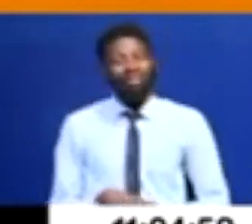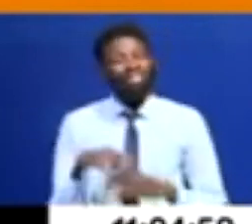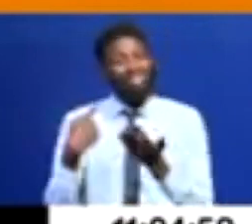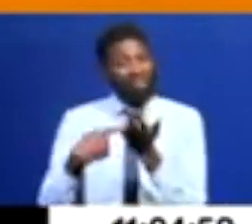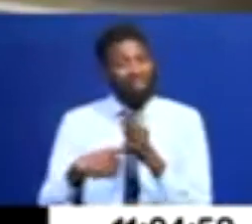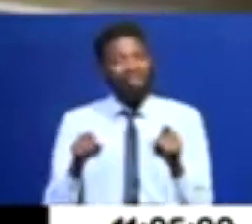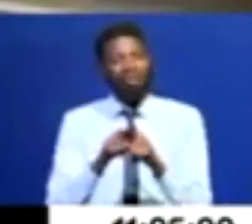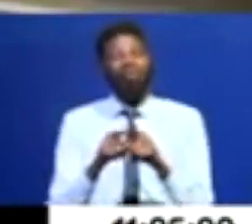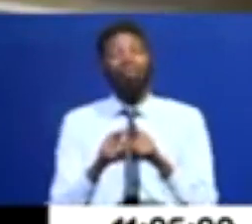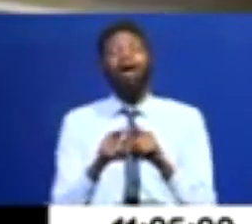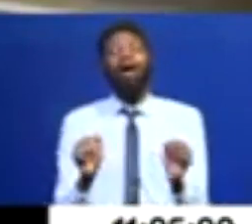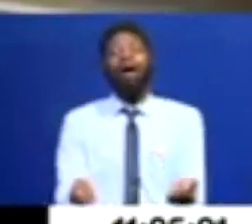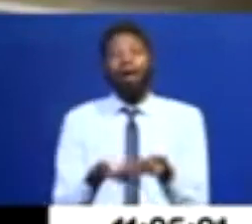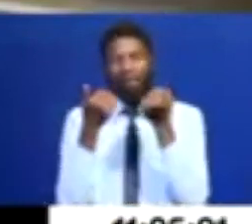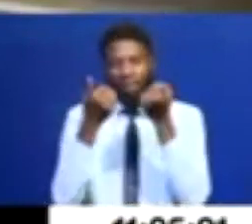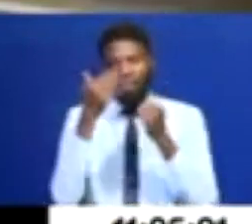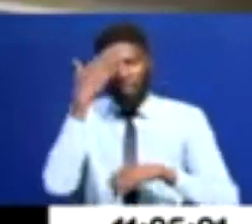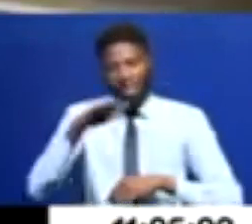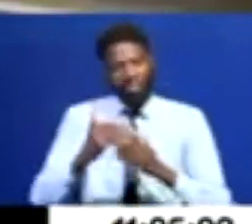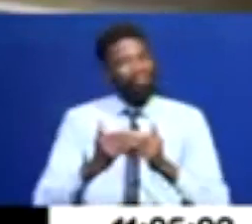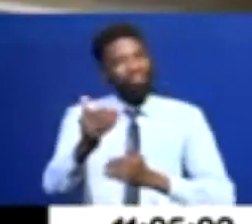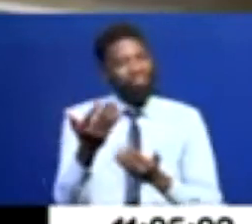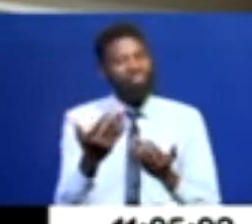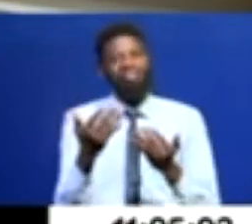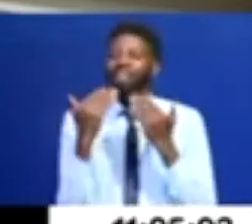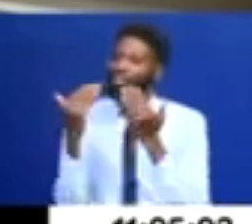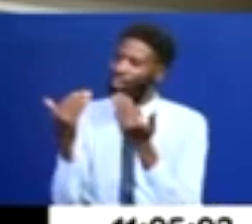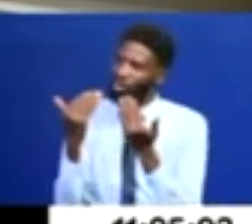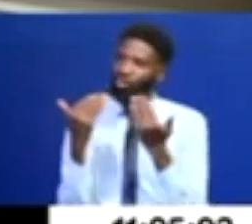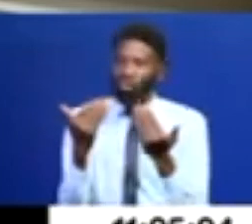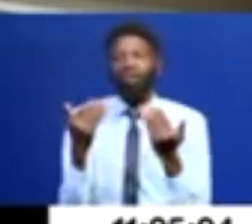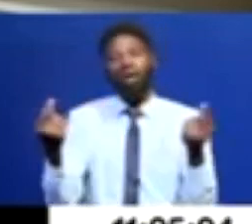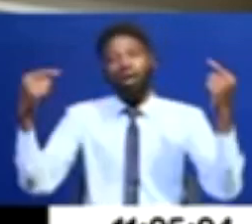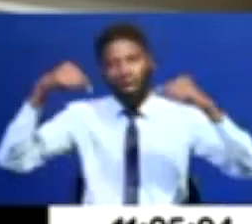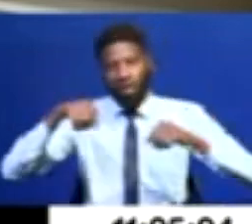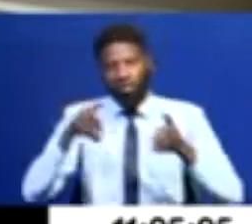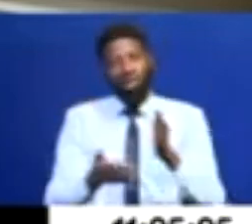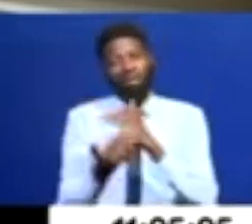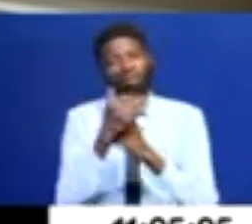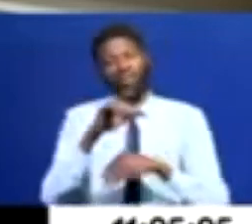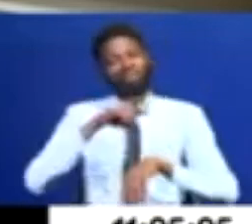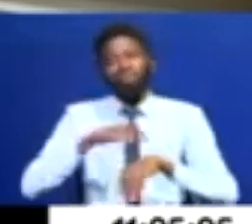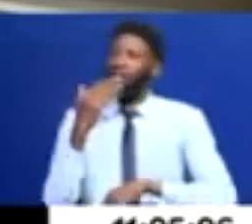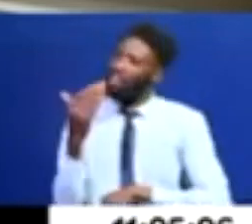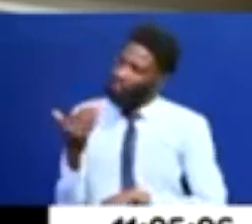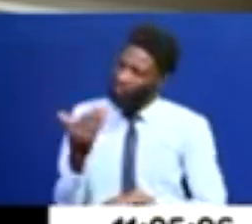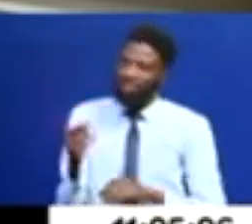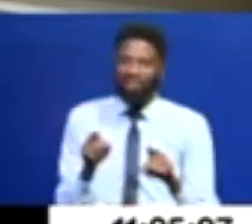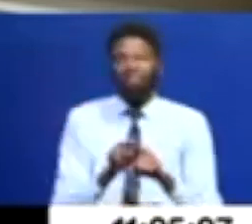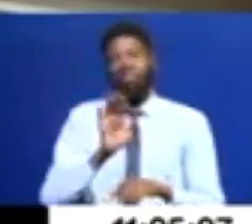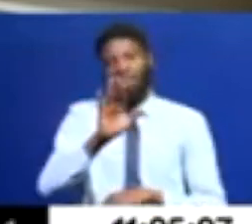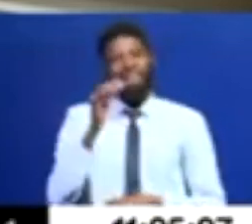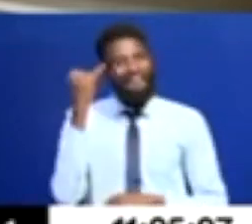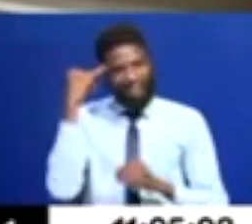will unfold in Parliament in the coming days. Otherwise, thank you very much indeed for joining us this morning. Your time is highly appreciated and your insight